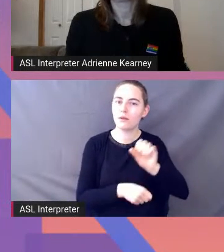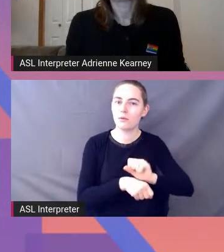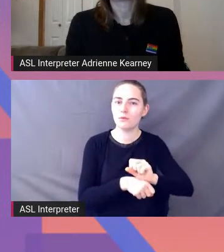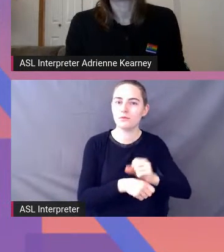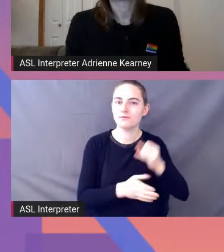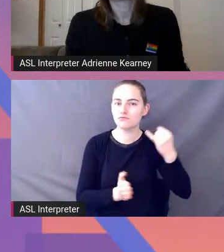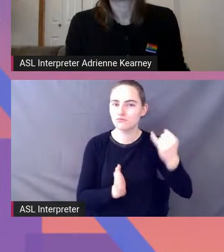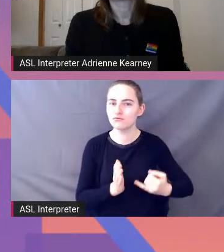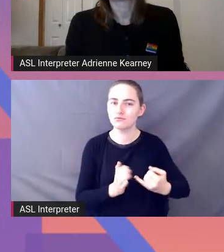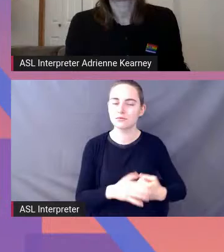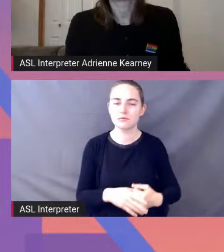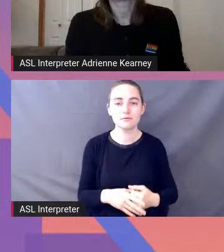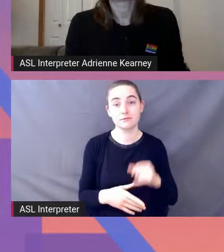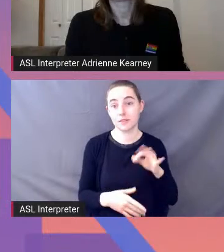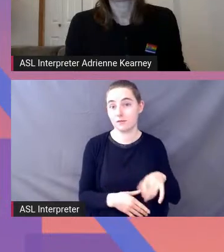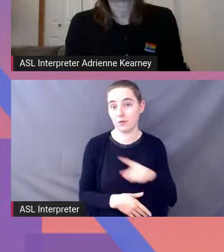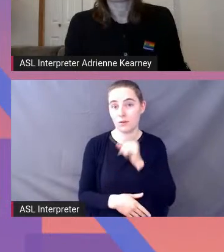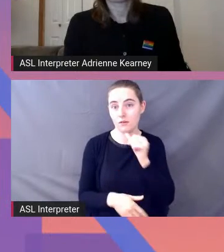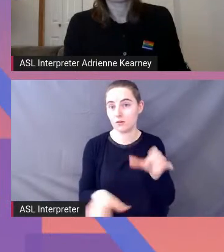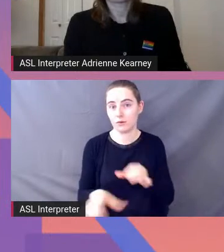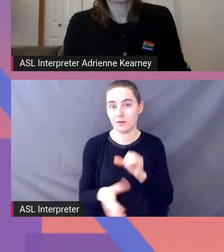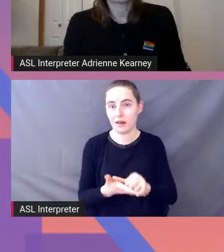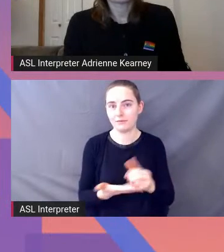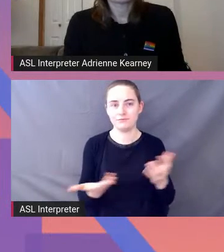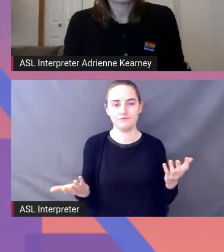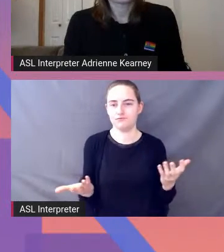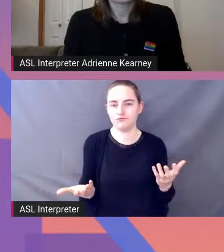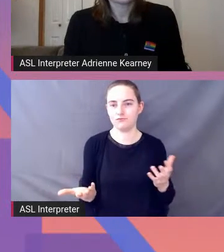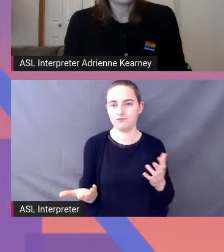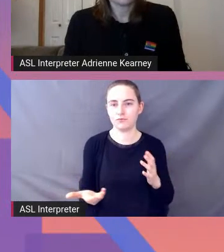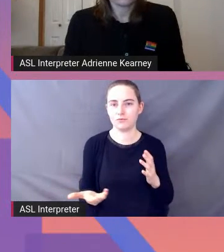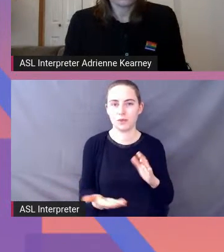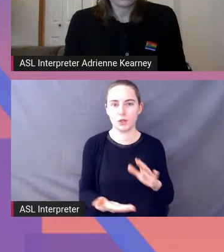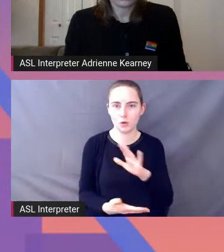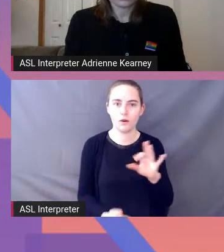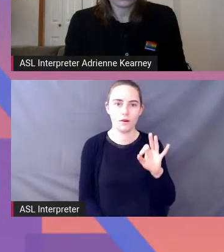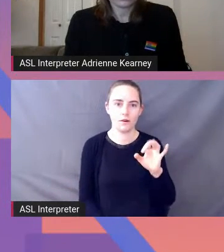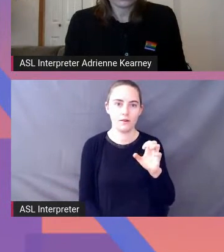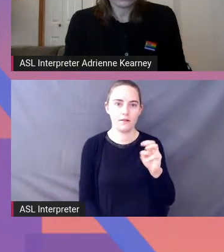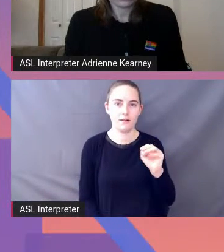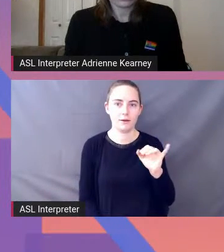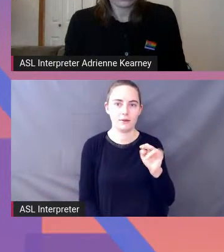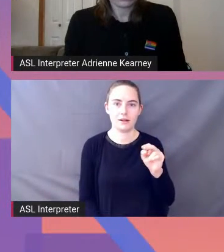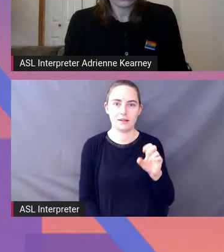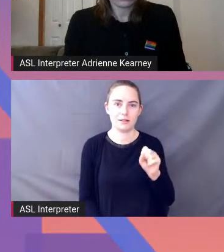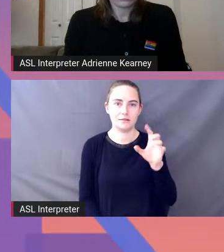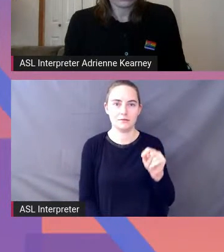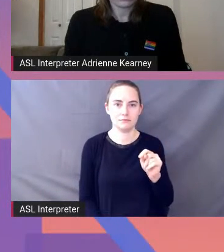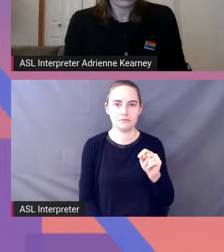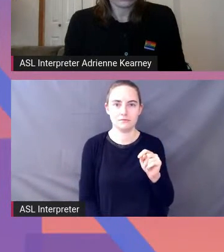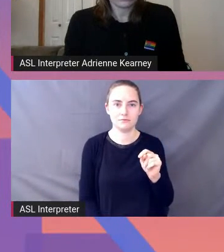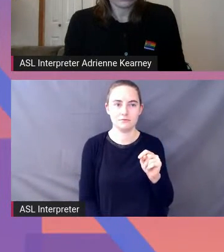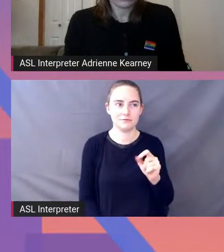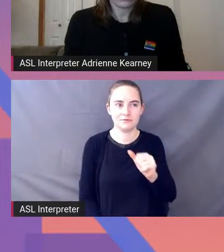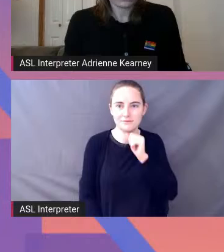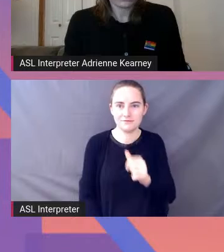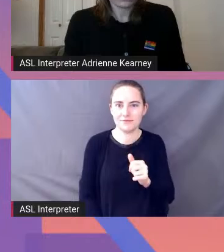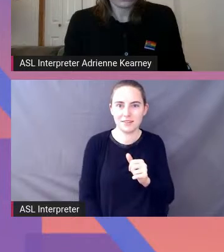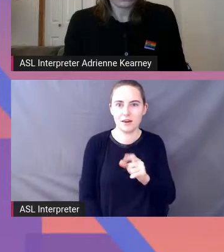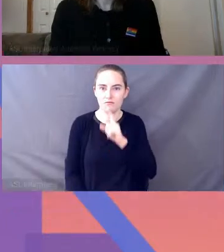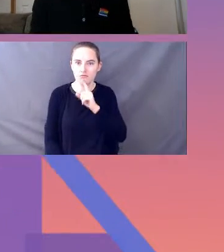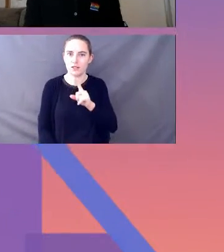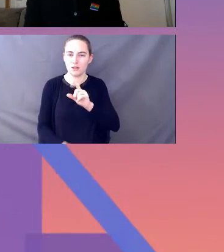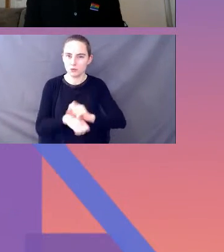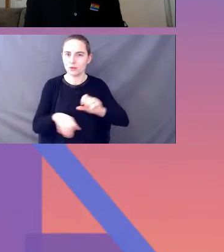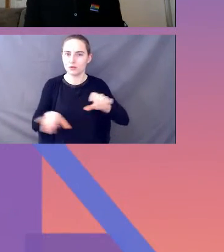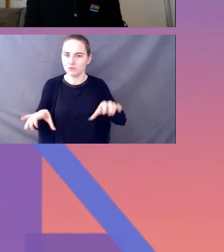that, I feel like your due diligence as a feminist isn't really being done, because you have to be actually supporting living women and living